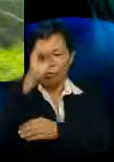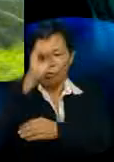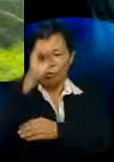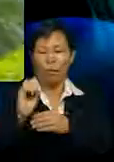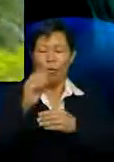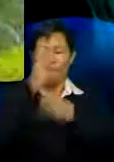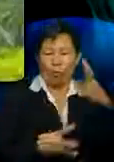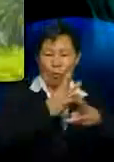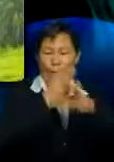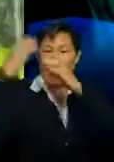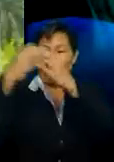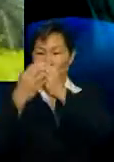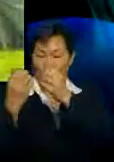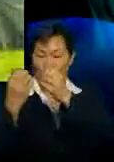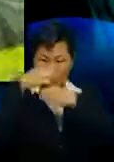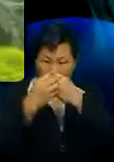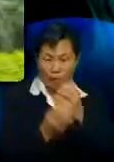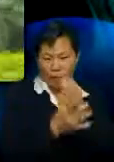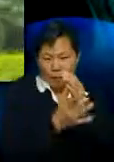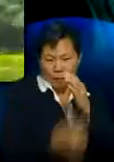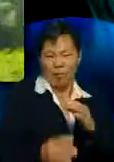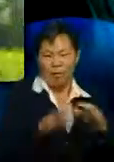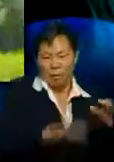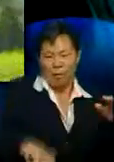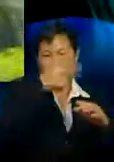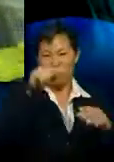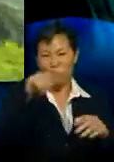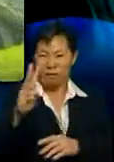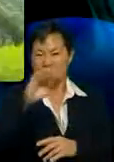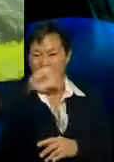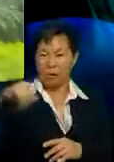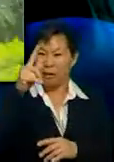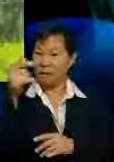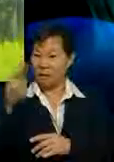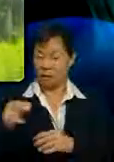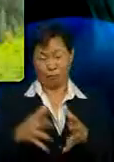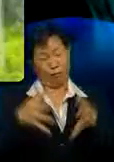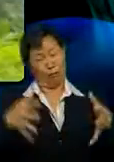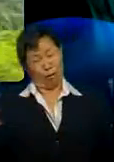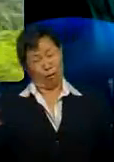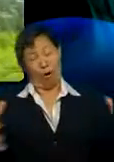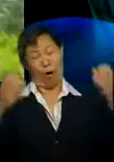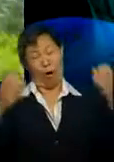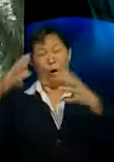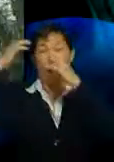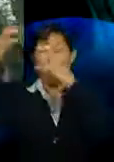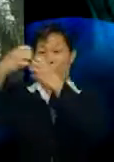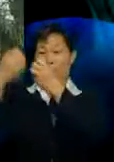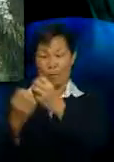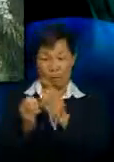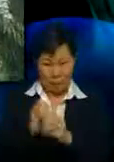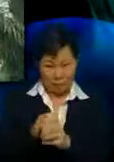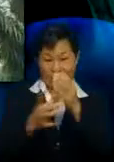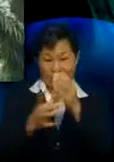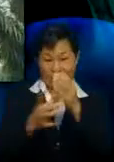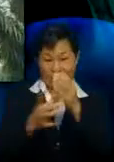is approximately 13.6 million tons. That is a lot of palm oil. Hence, the palm